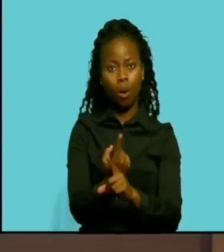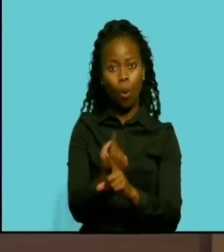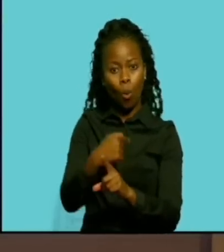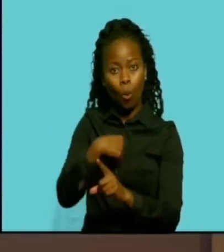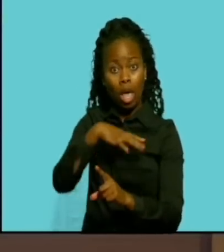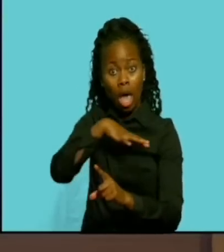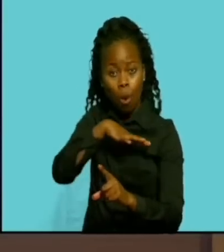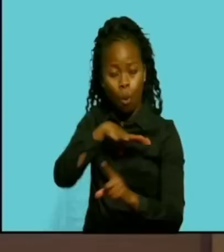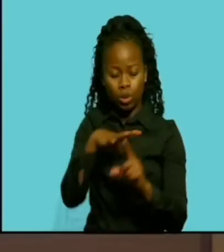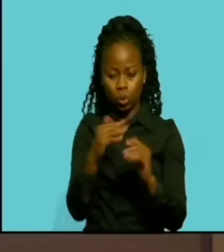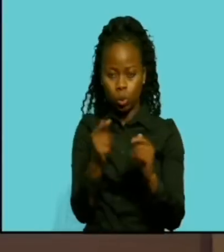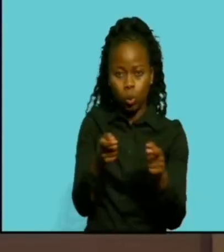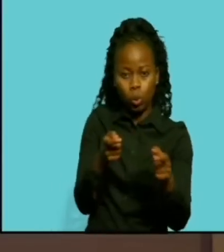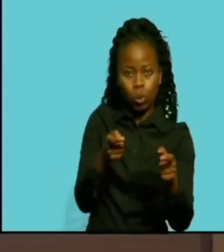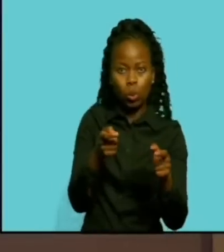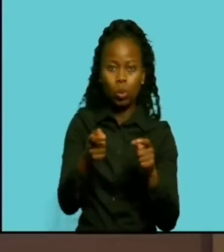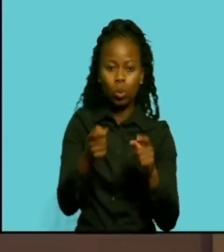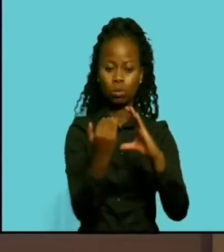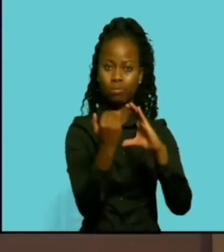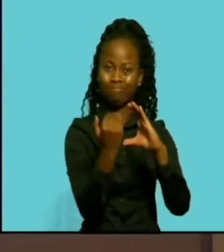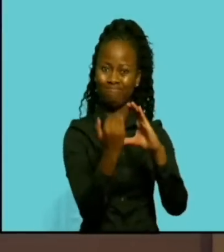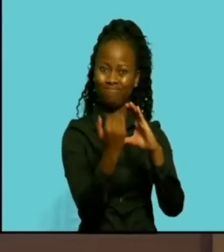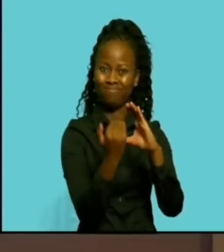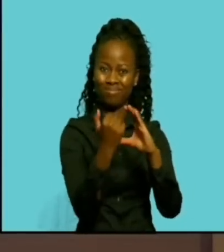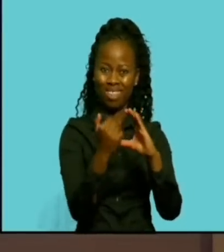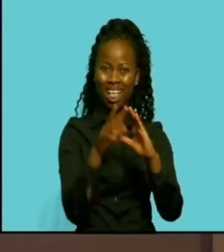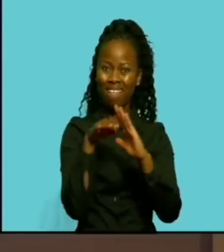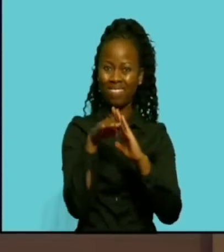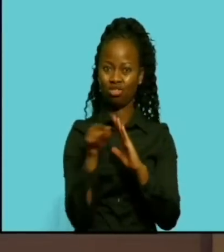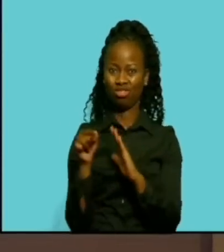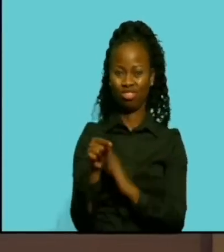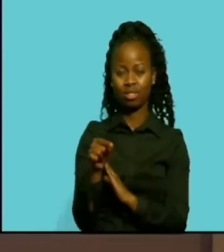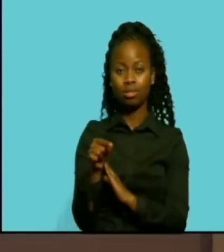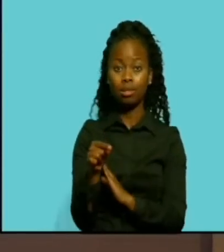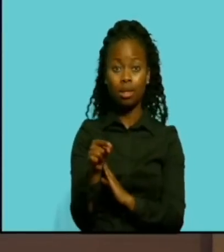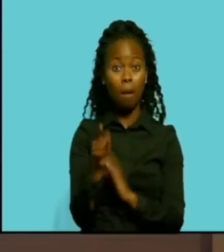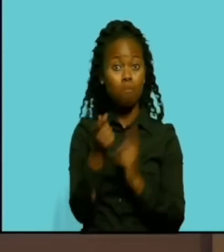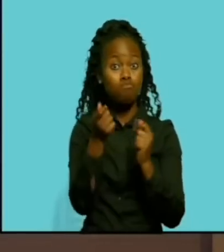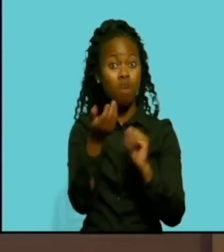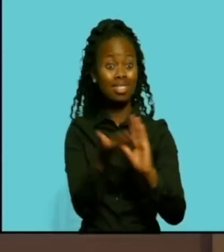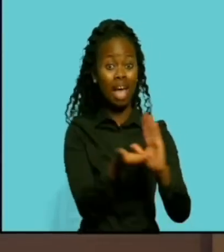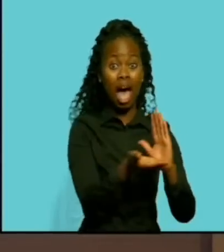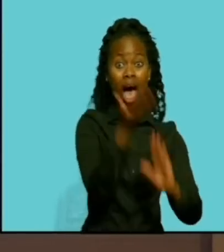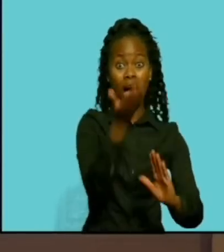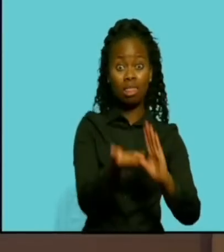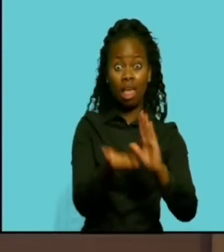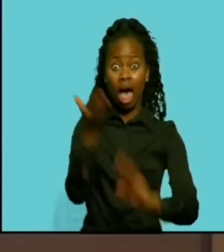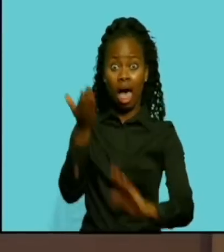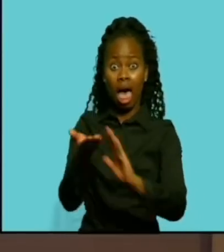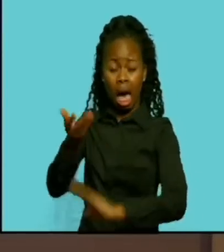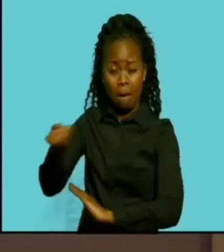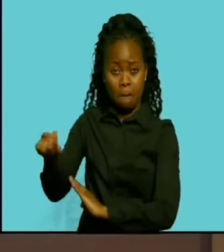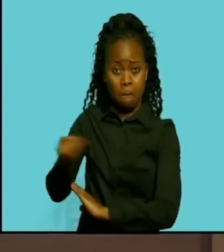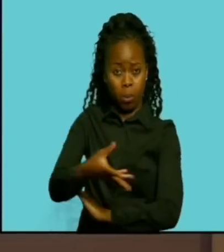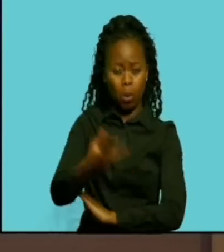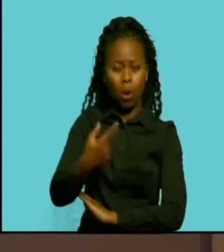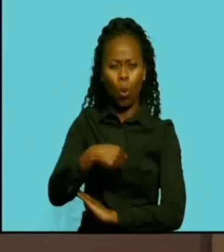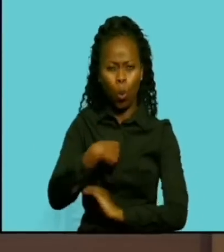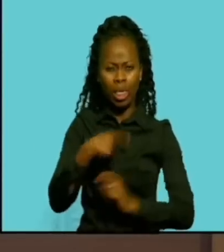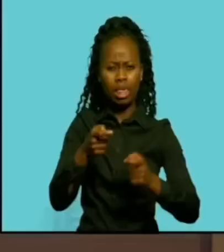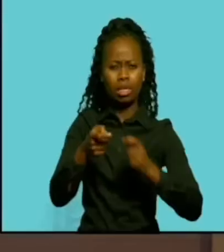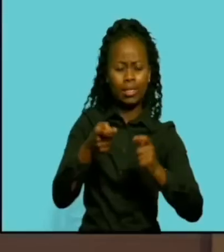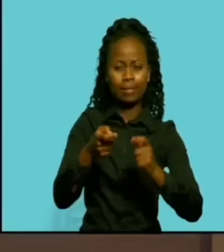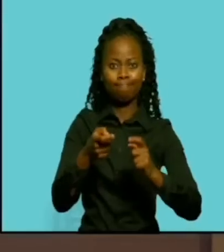responding to the cries of South Africans when prices are rising. We have got a responsibility to